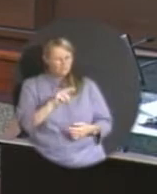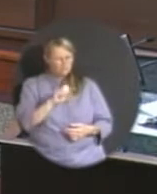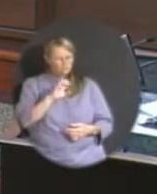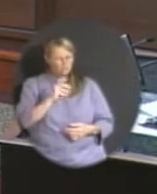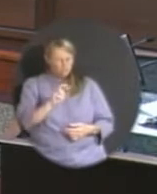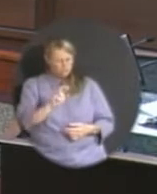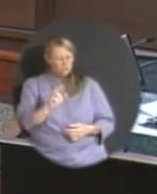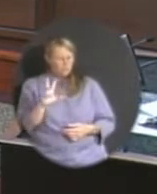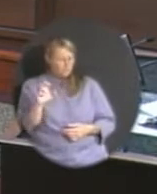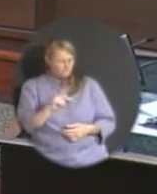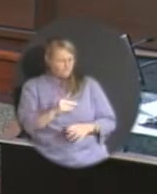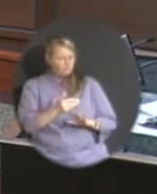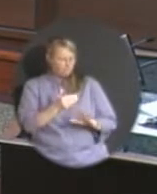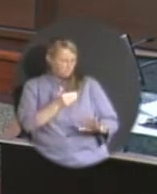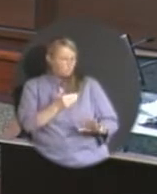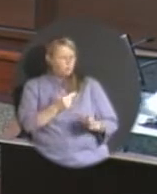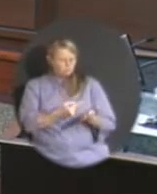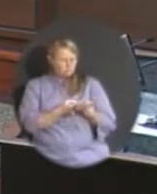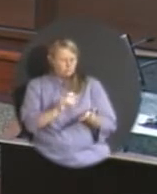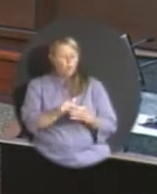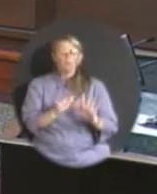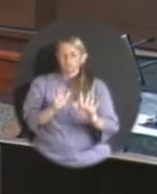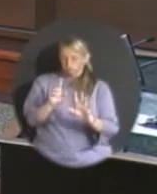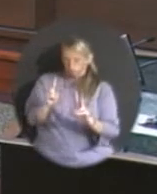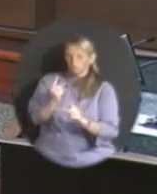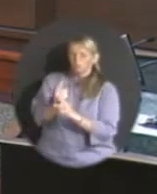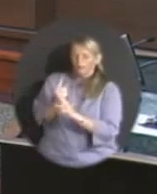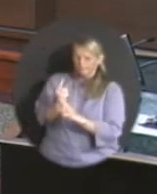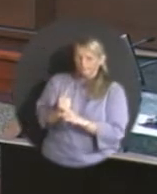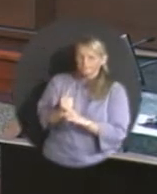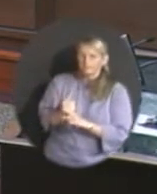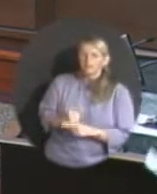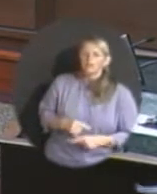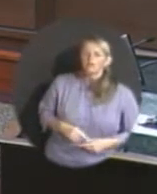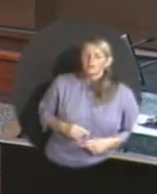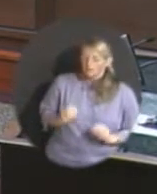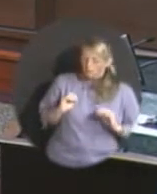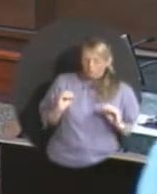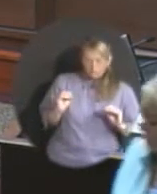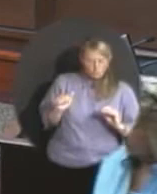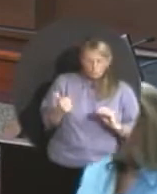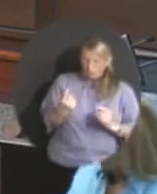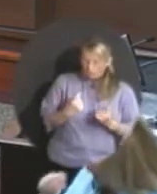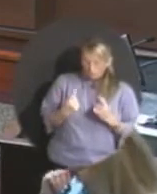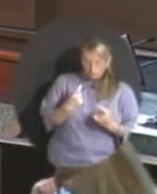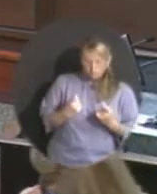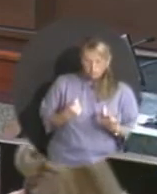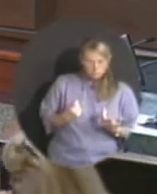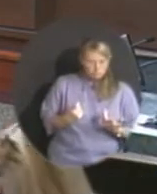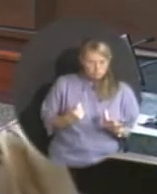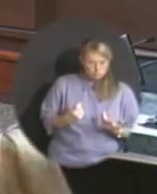Okay, sure. Let's call a question on that. Very good. All right. So if there are no other questions, I'd entertain a motion.